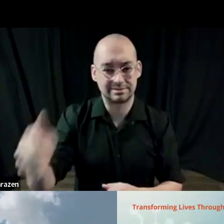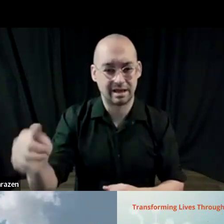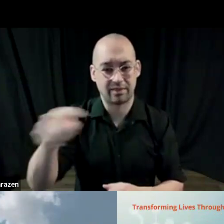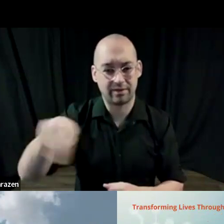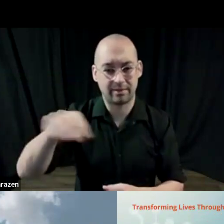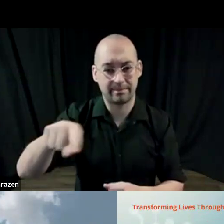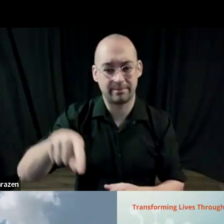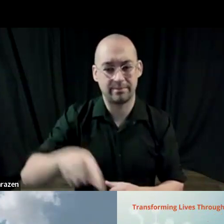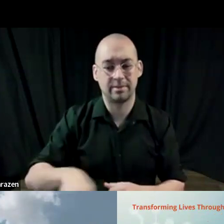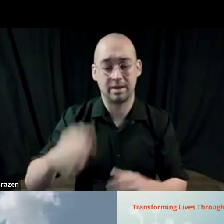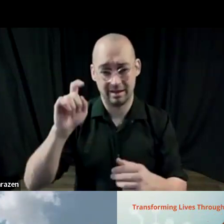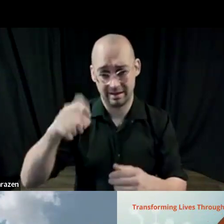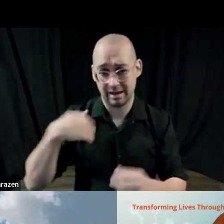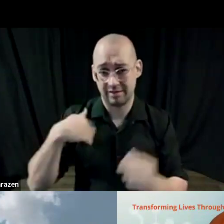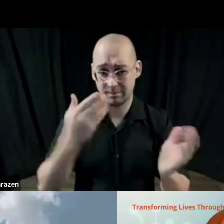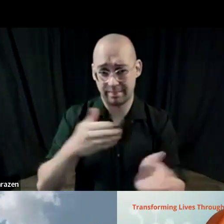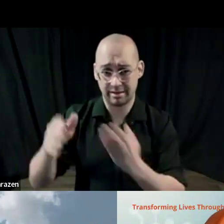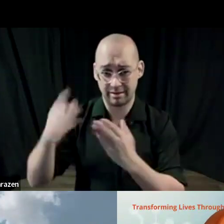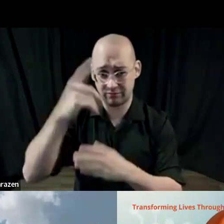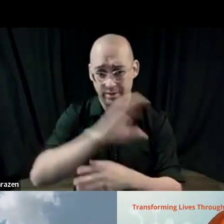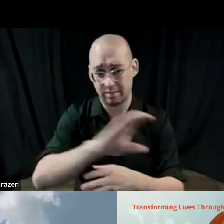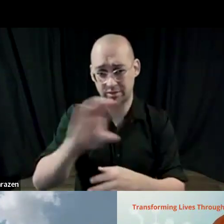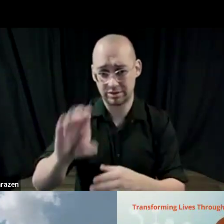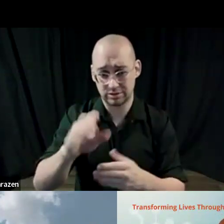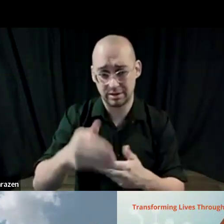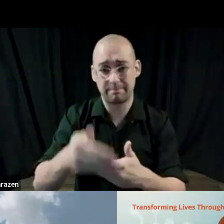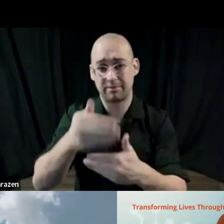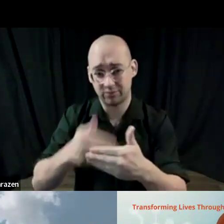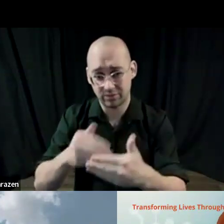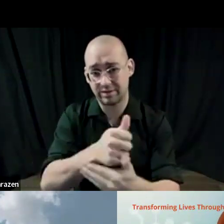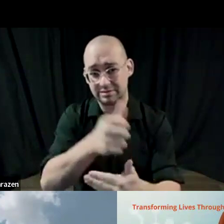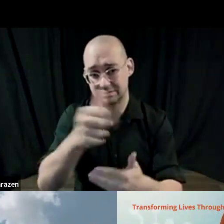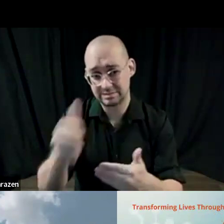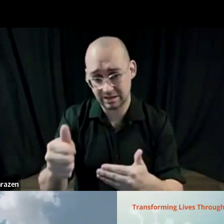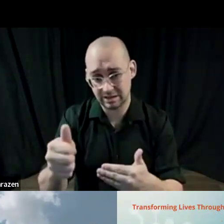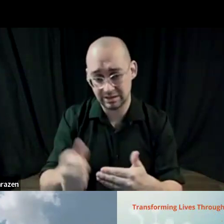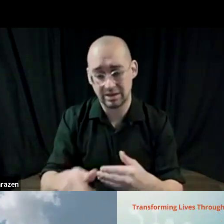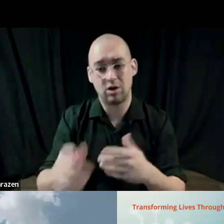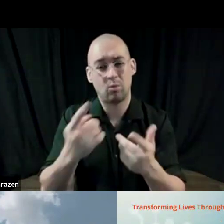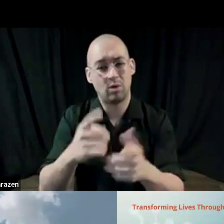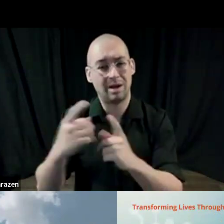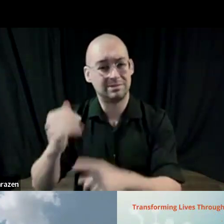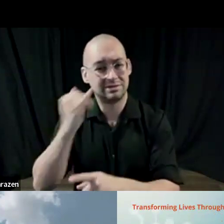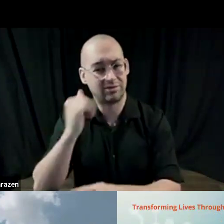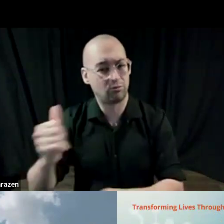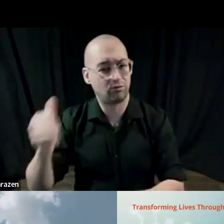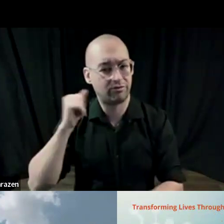for their allocation before their allocation is assigned? And what happens if they don't accept their allocation?